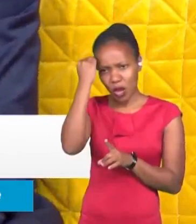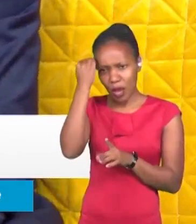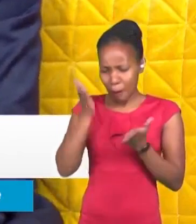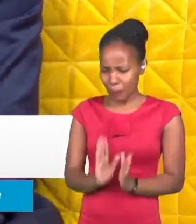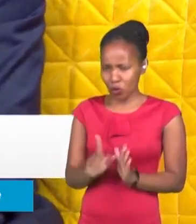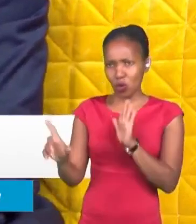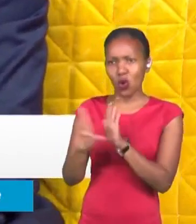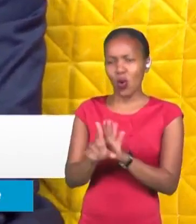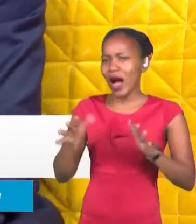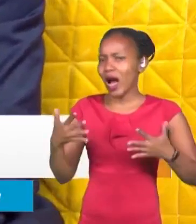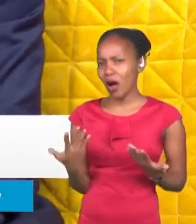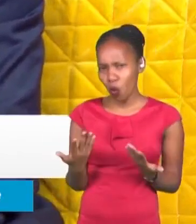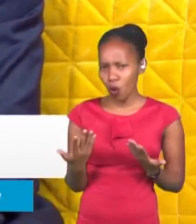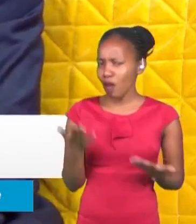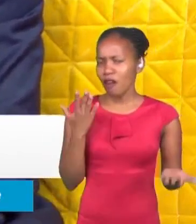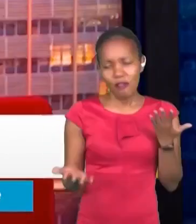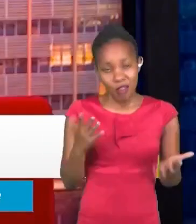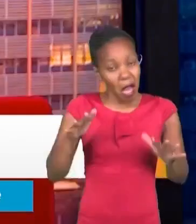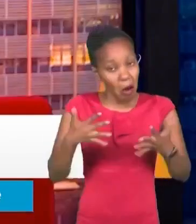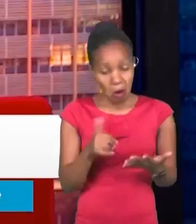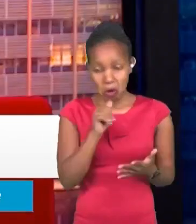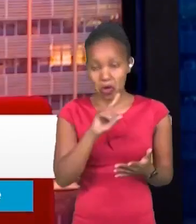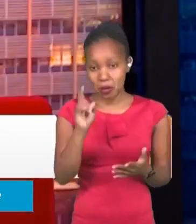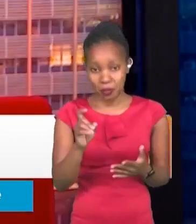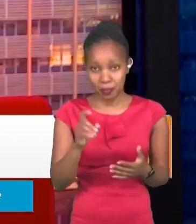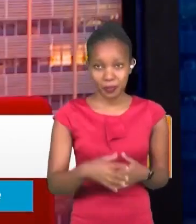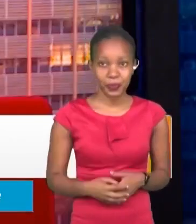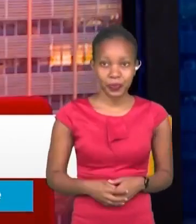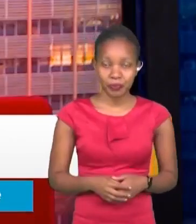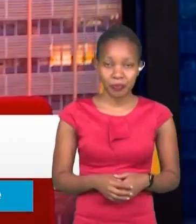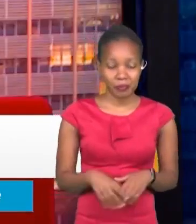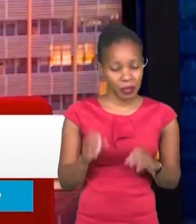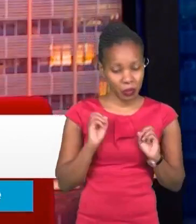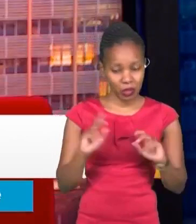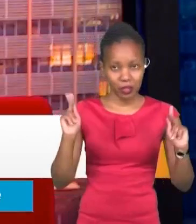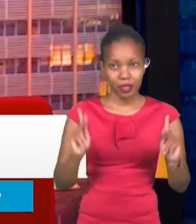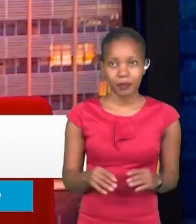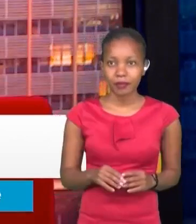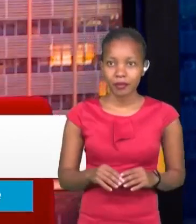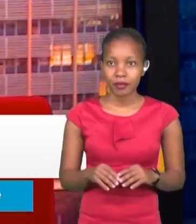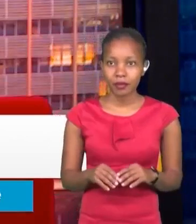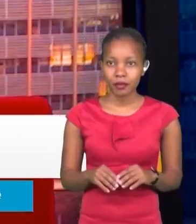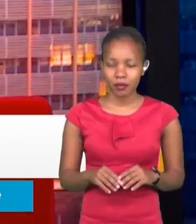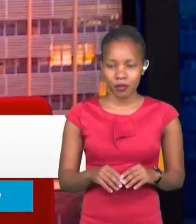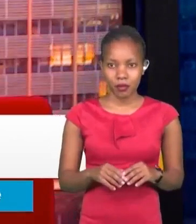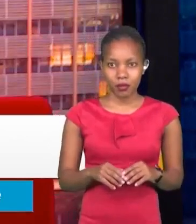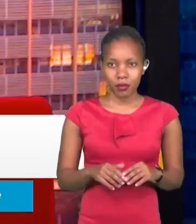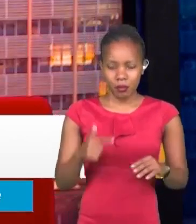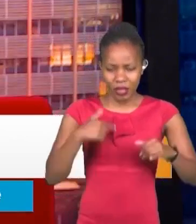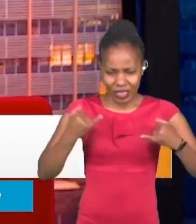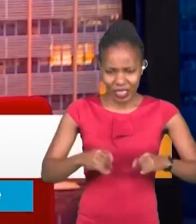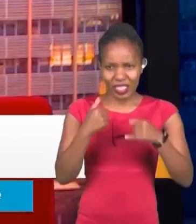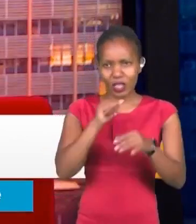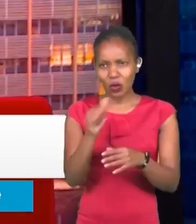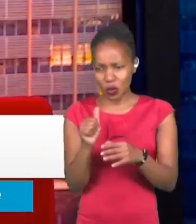law. Goodness, is it even fair? Okay. I've been trying not to put this in the nature of